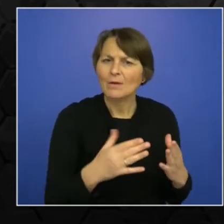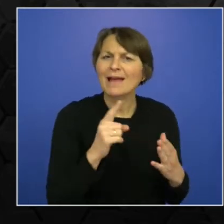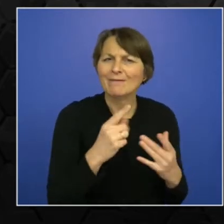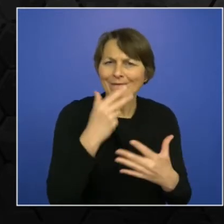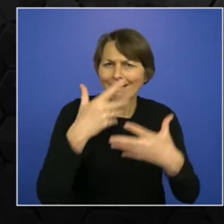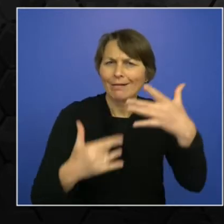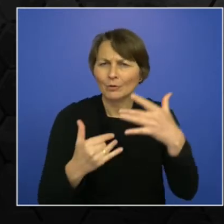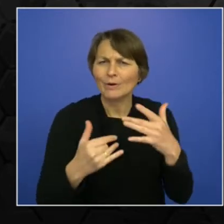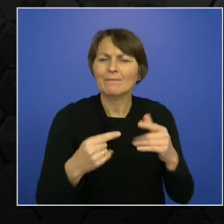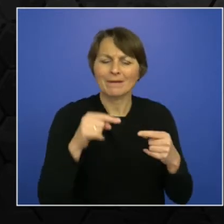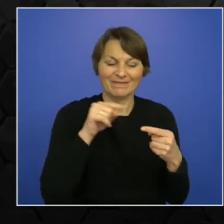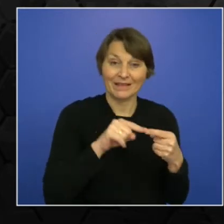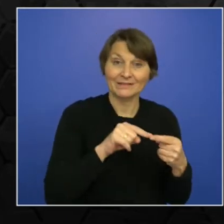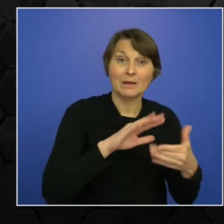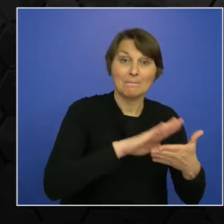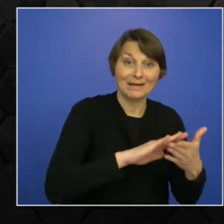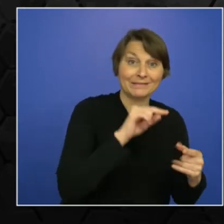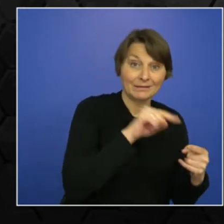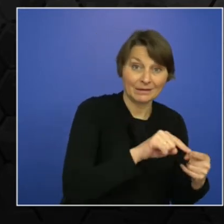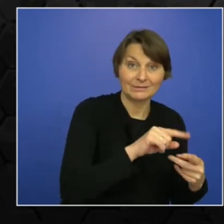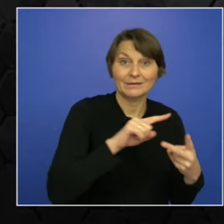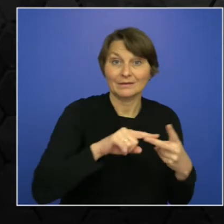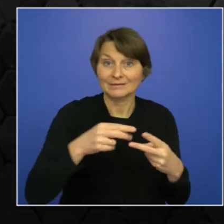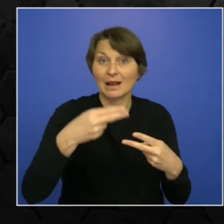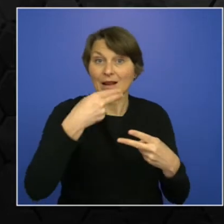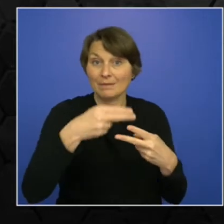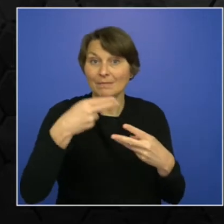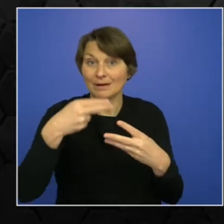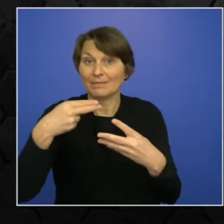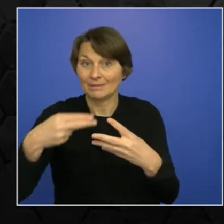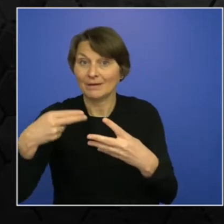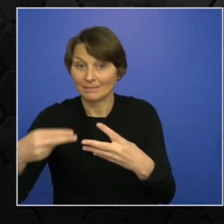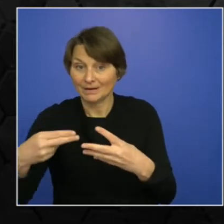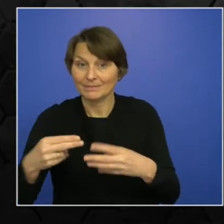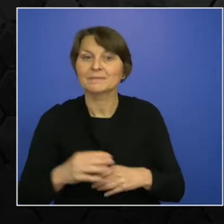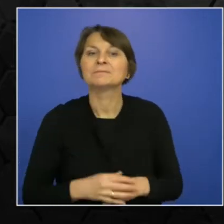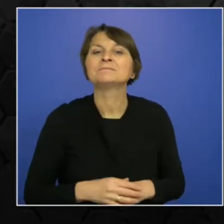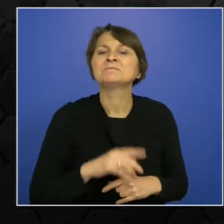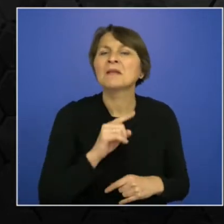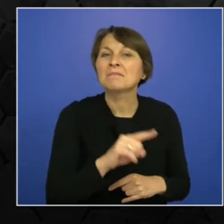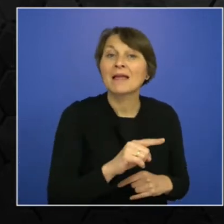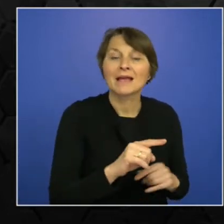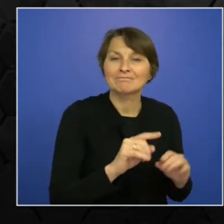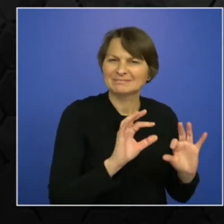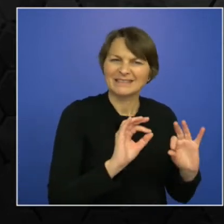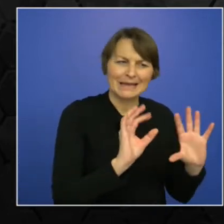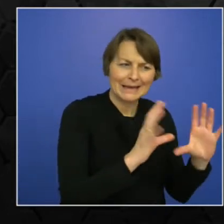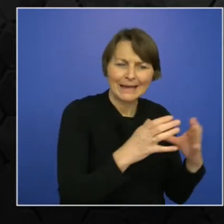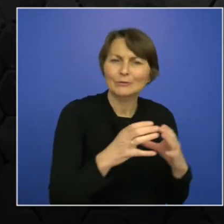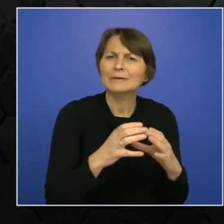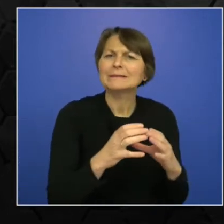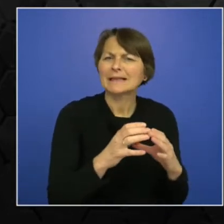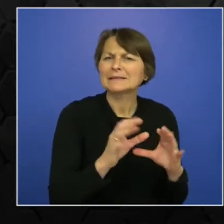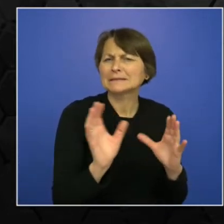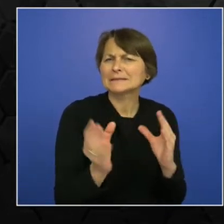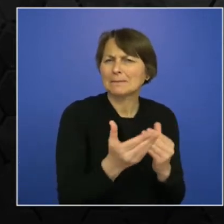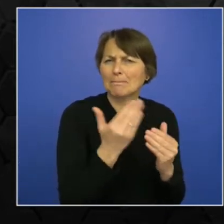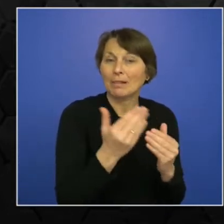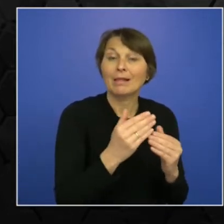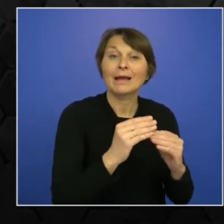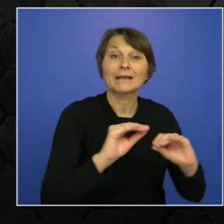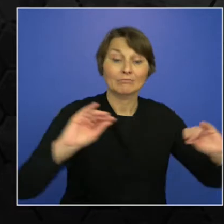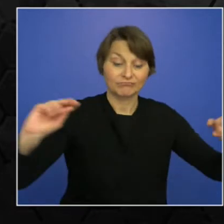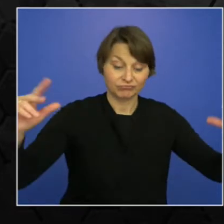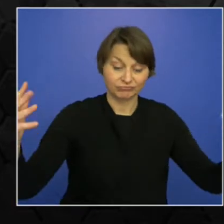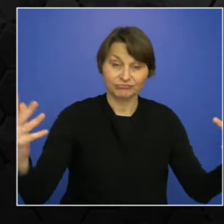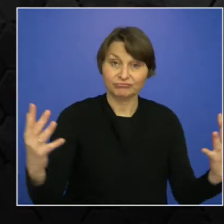finds relationship between the feature of the sample and the labeled categories. The result of the